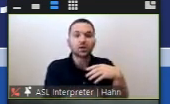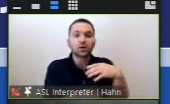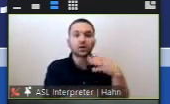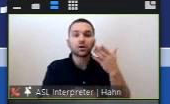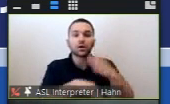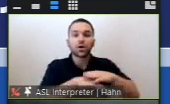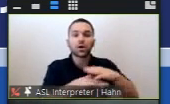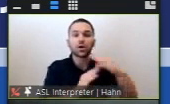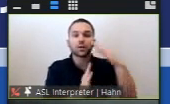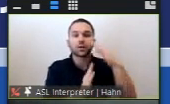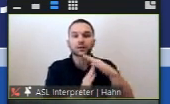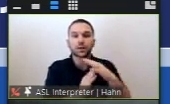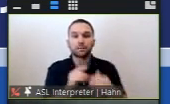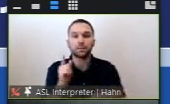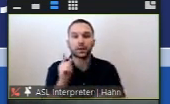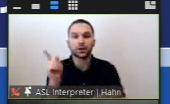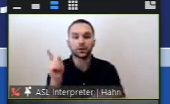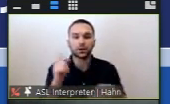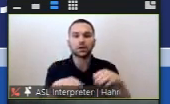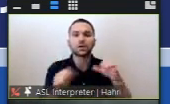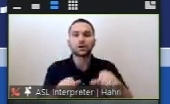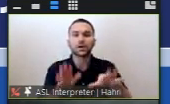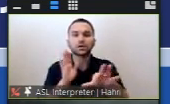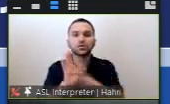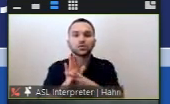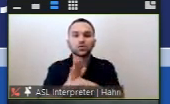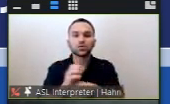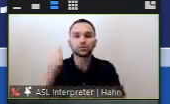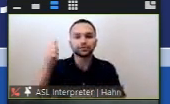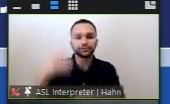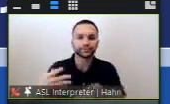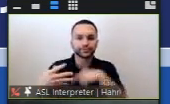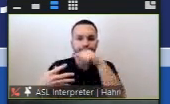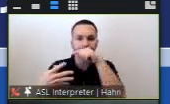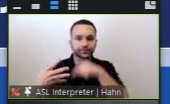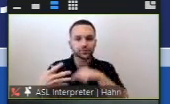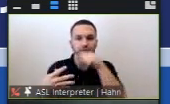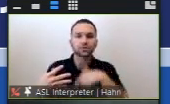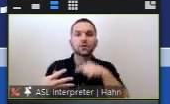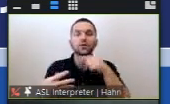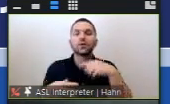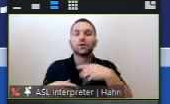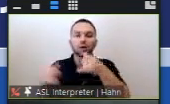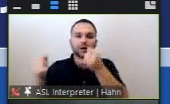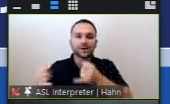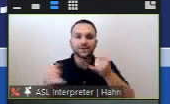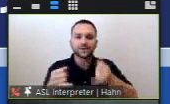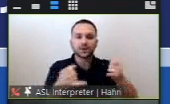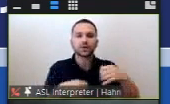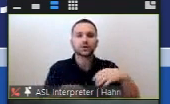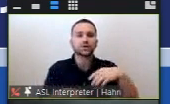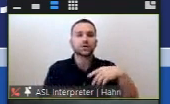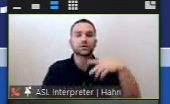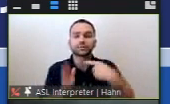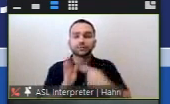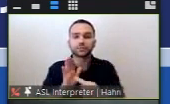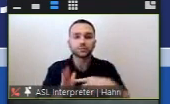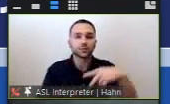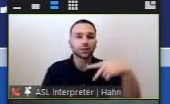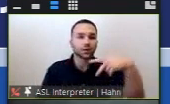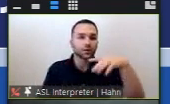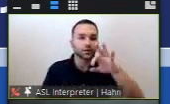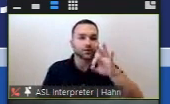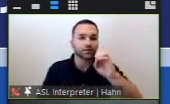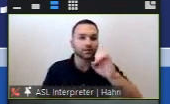graphic here, you can choose to look at individual specific vaccines. So the Pfizer vaccine, the Moderna vaccine, the Janssen vaccine, or in this